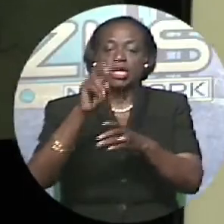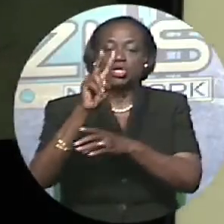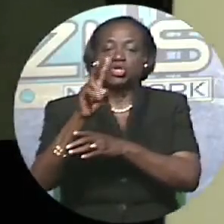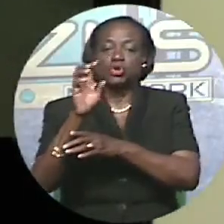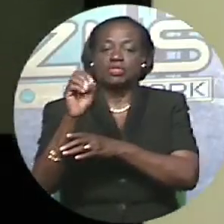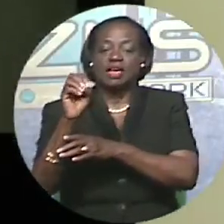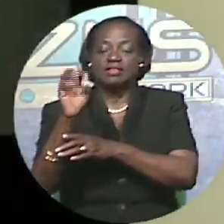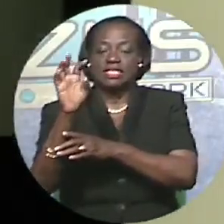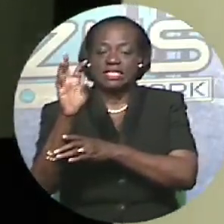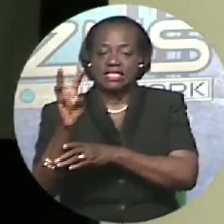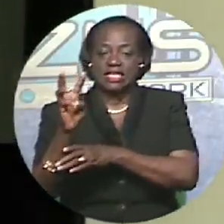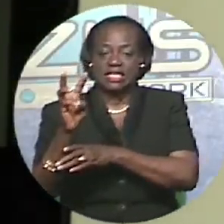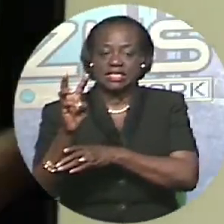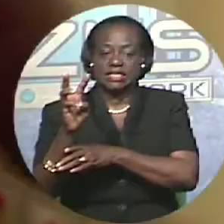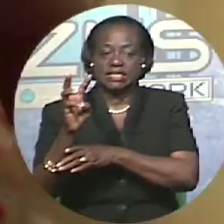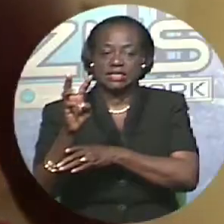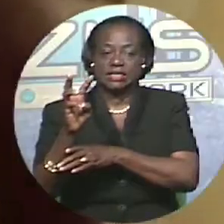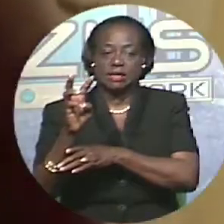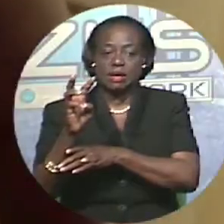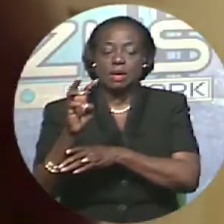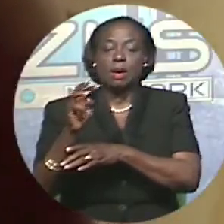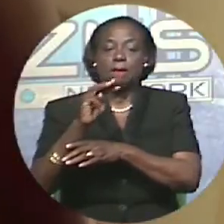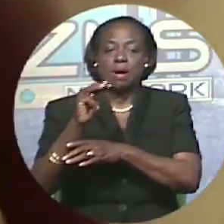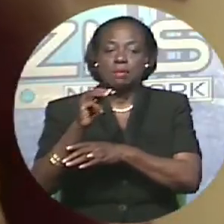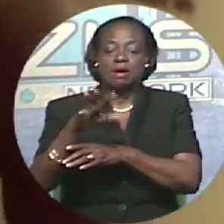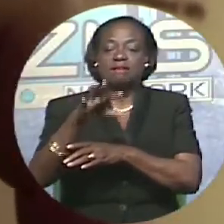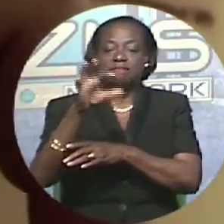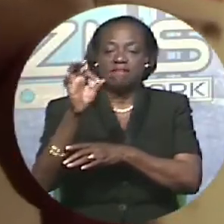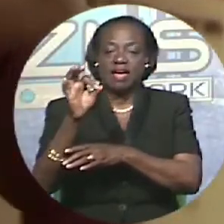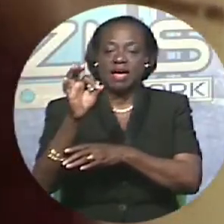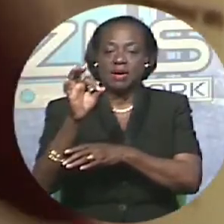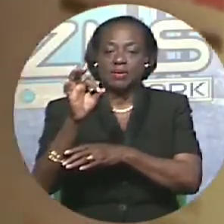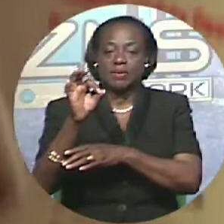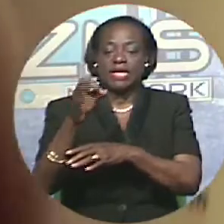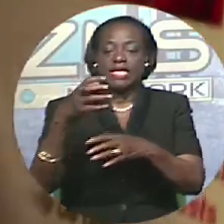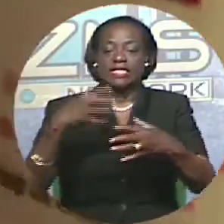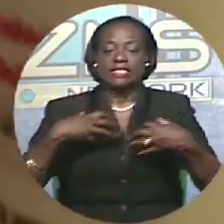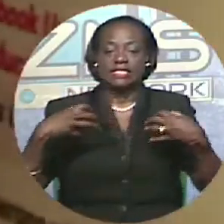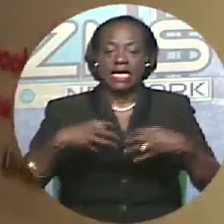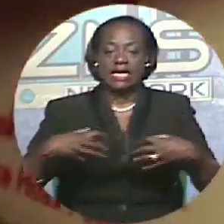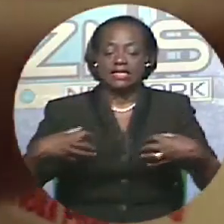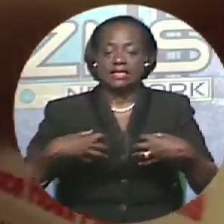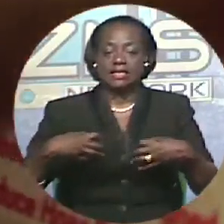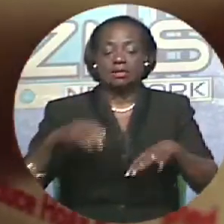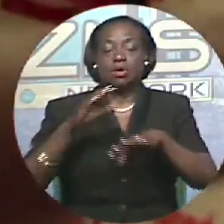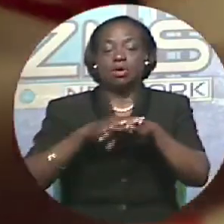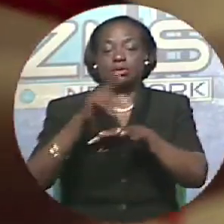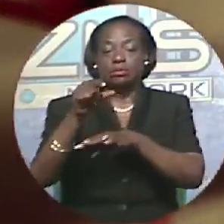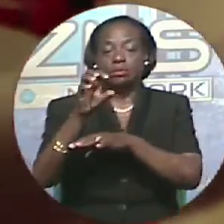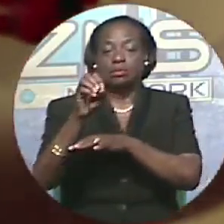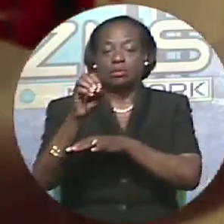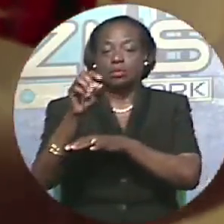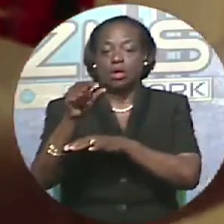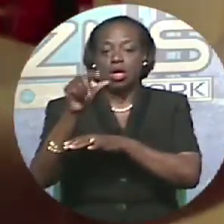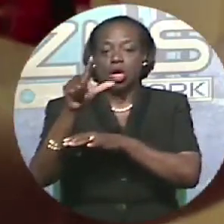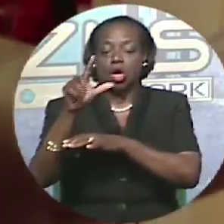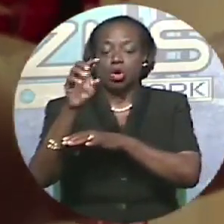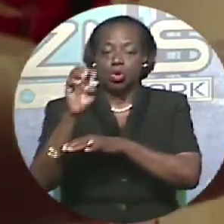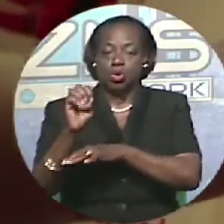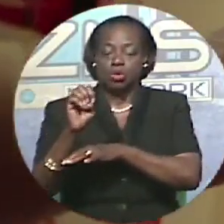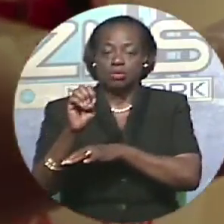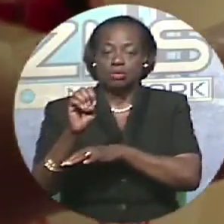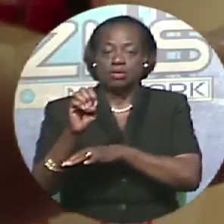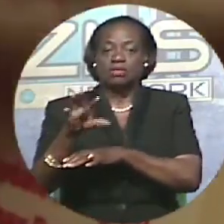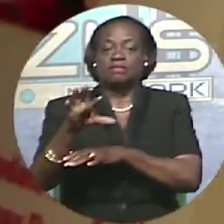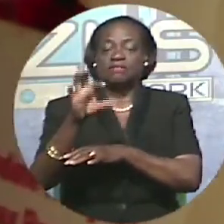searching, as I did, mermaid found skeleton on Google. The search took me less than 2 minutes. Actually, took me less than a minute to turn up the exact